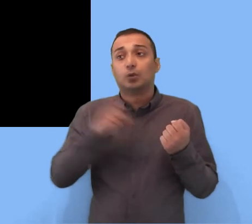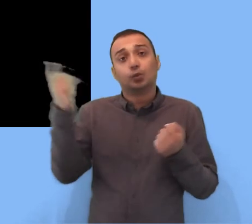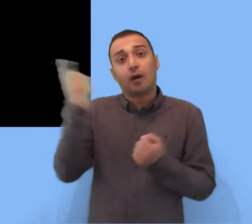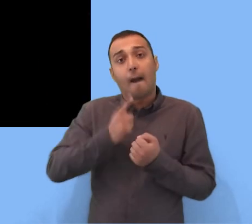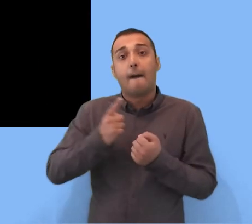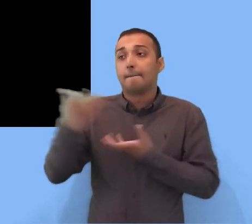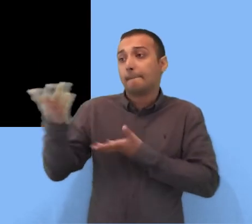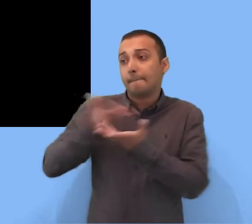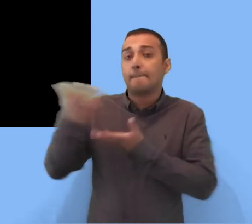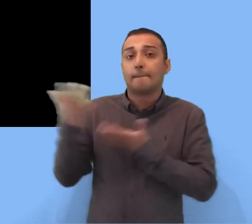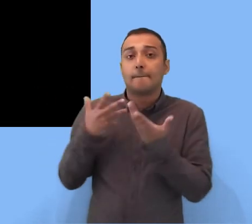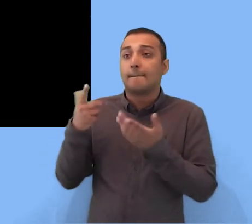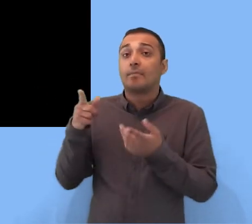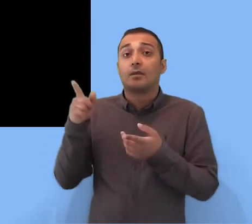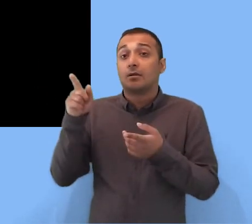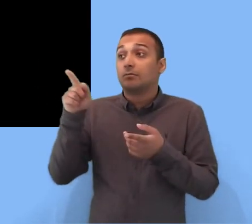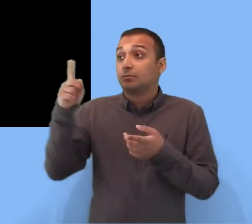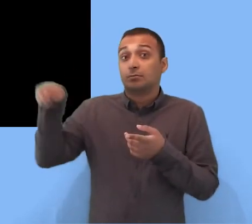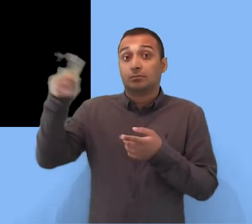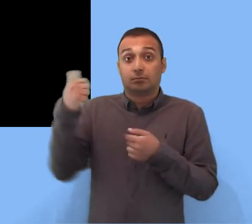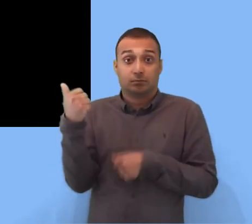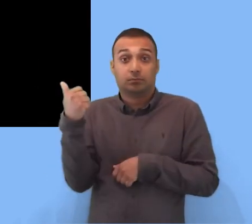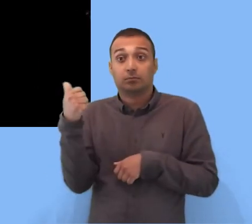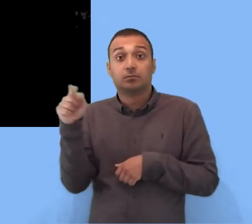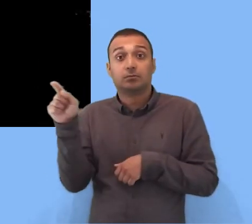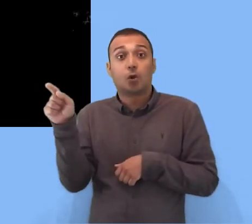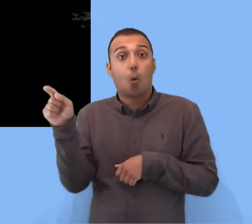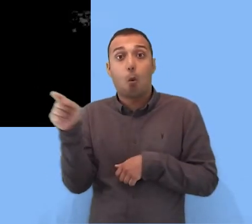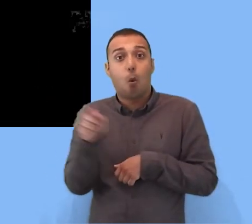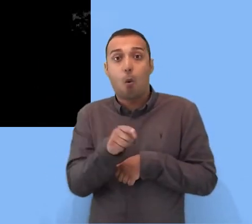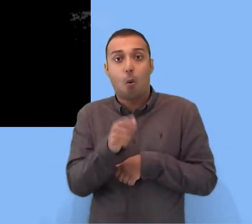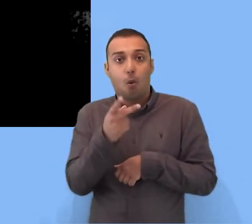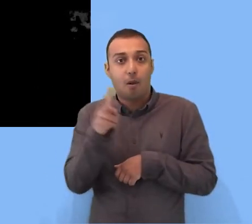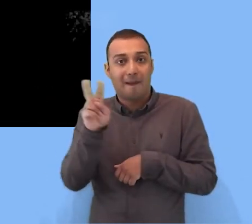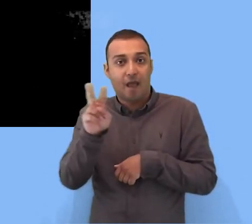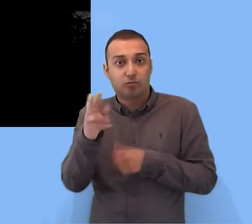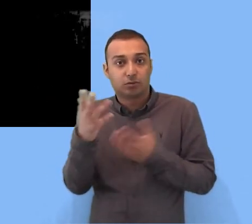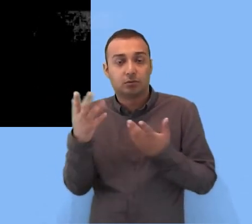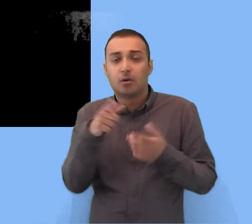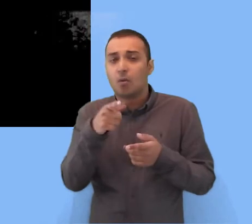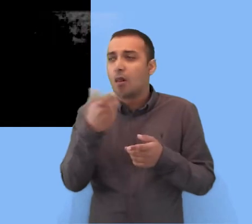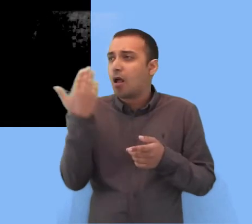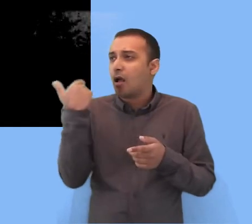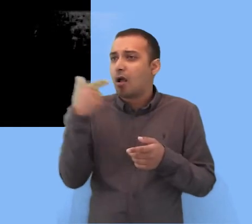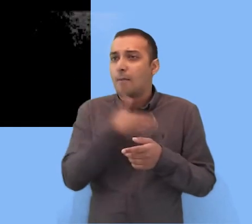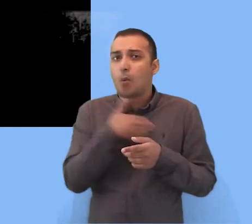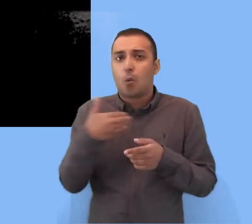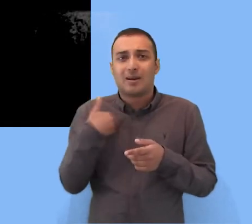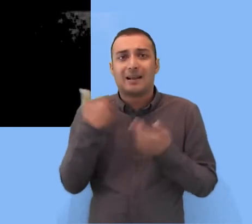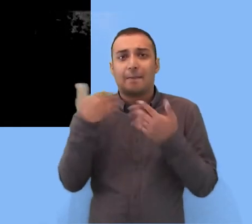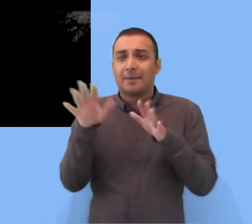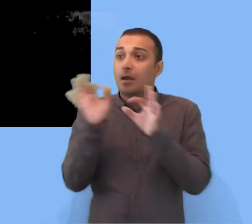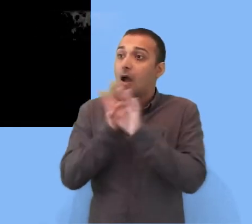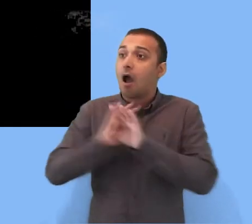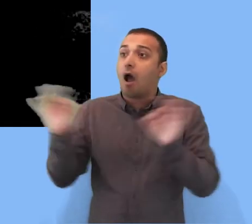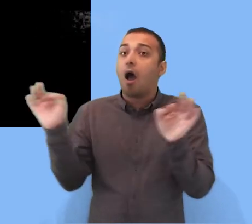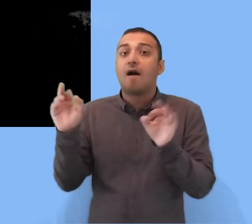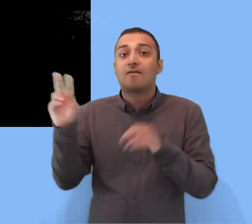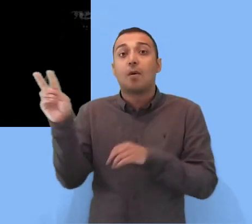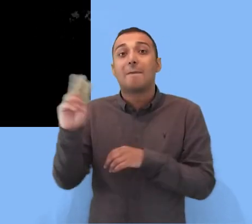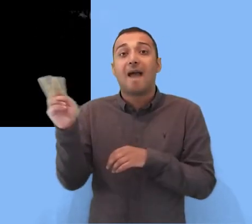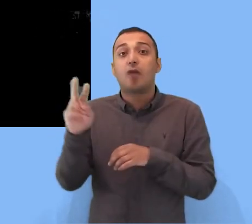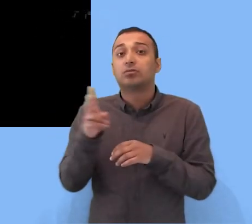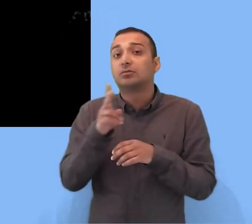heard about a really interesting example this morning of a school that basically put an ask out for parent voice, and they just asked the whole community,